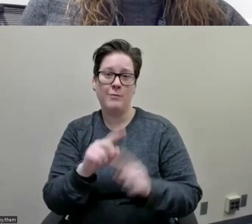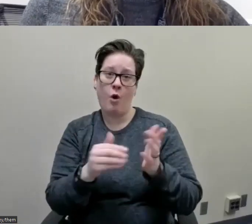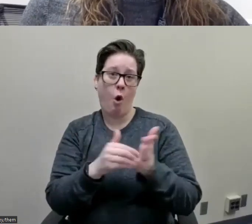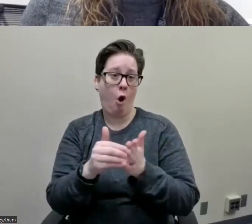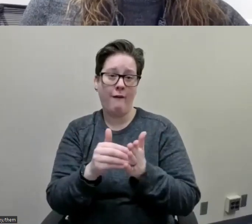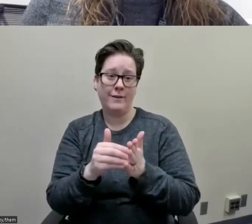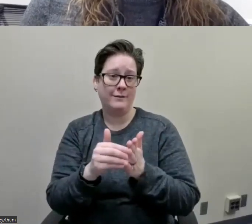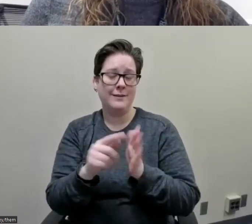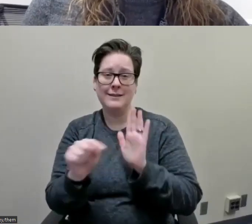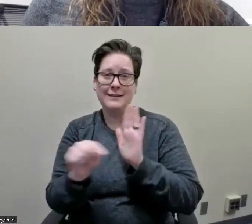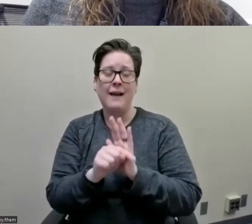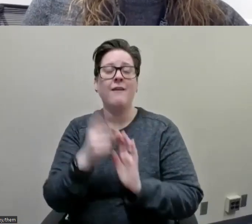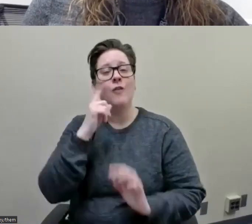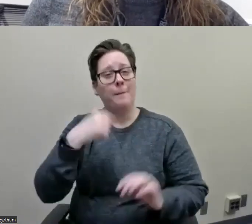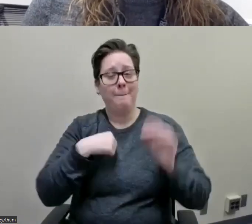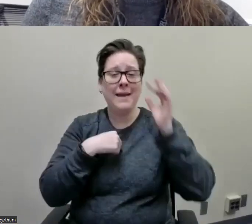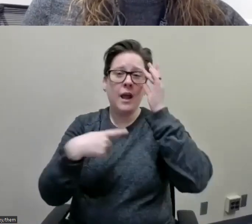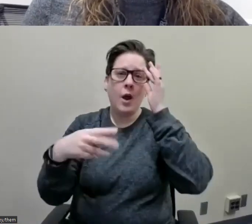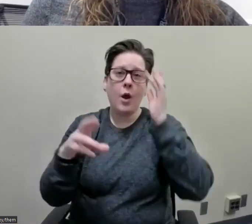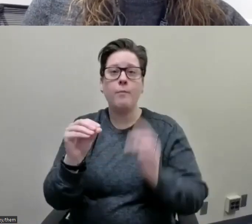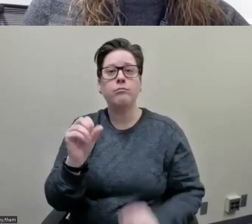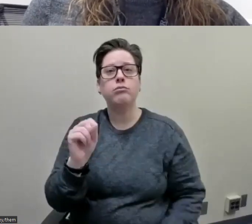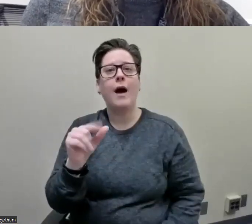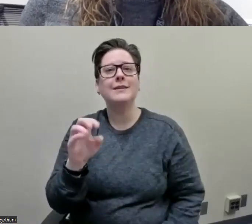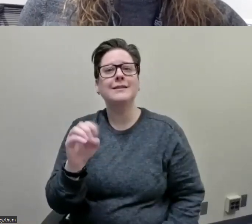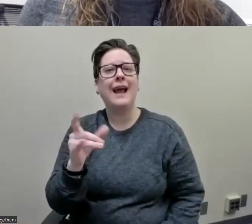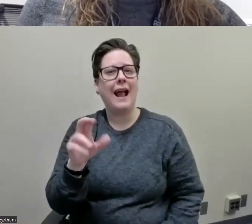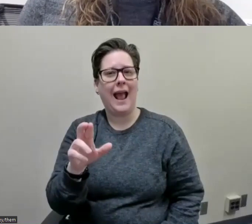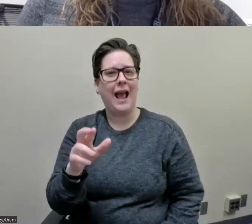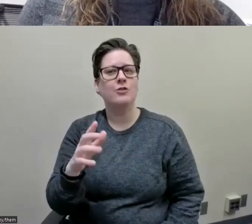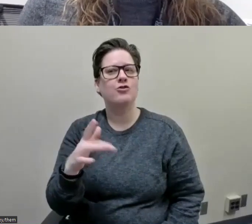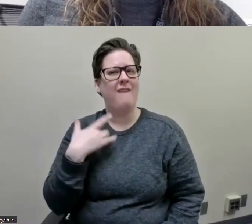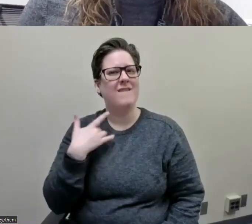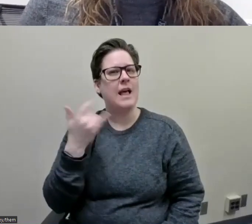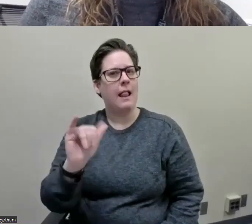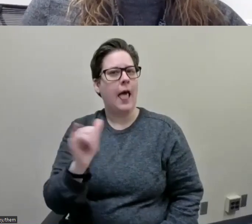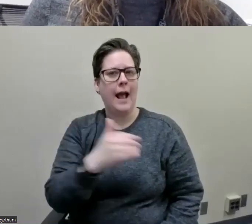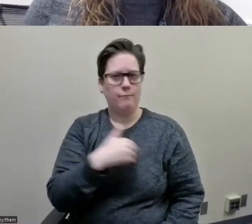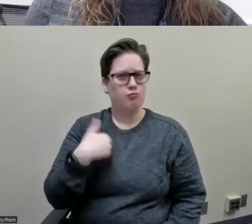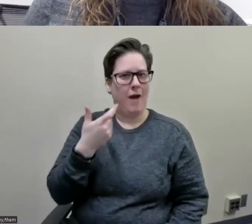negative. Prostate cancer to me is very similar to breast cancer. I think there's other genetic link